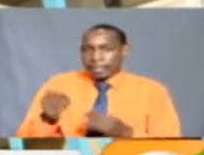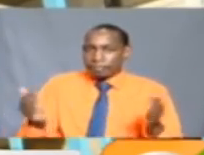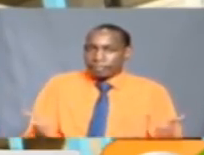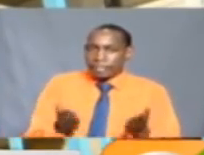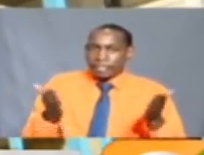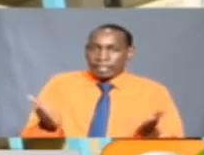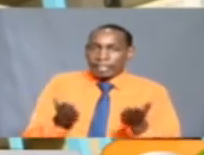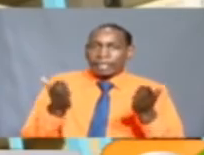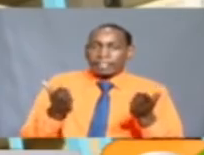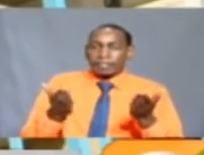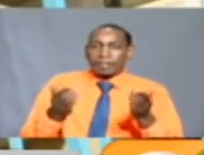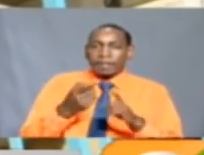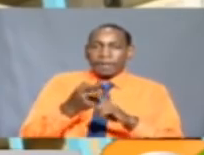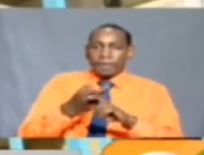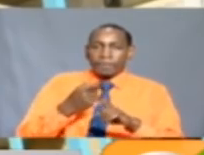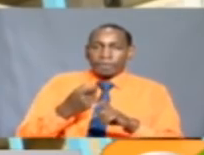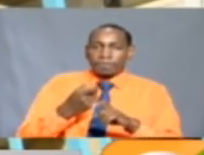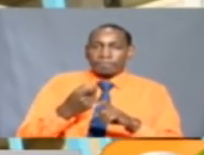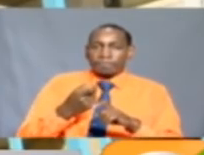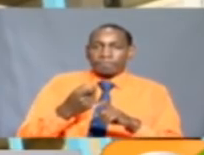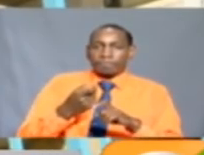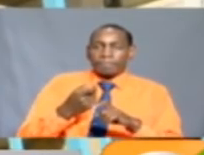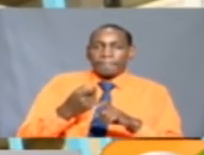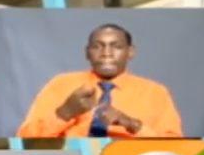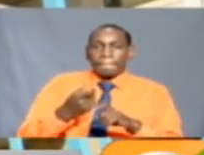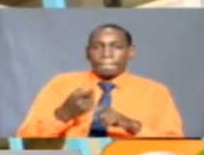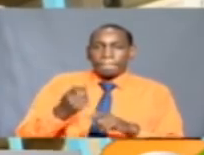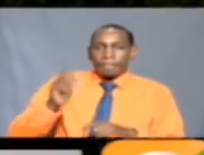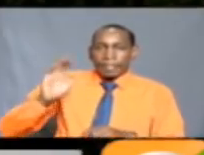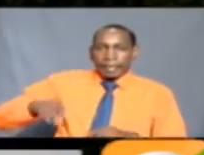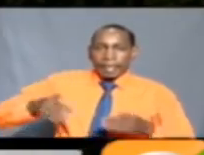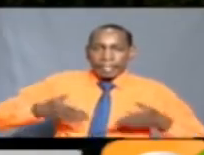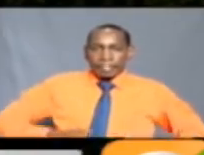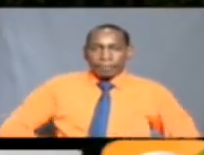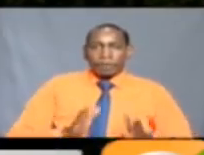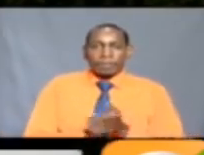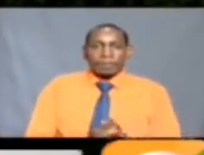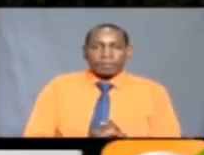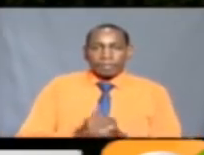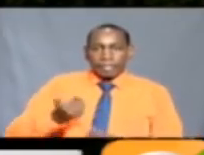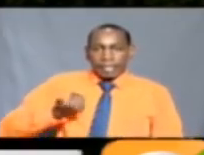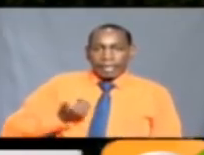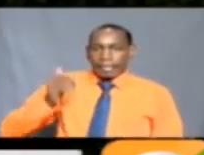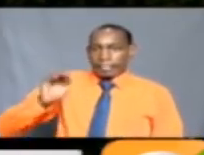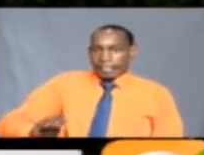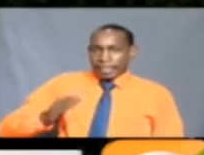encouragement coming from the youngest member of her family. My granddaughter,